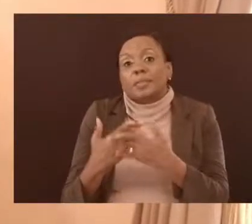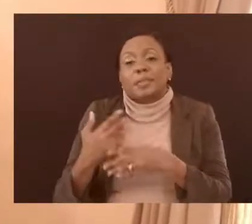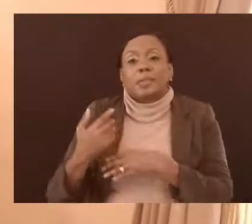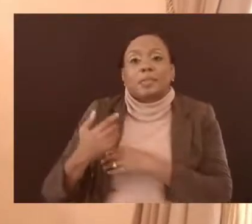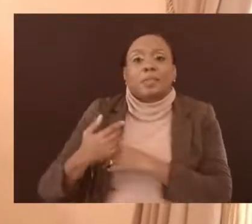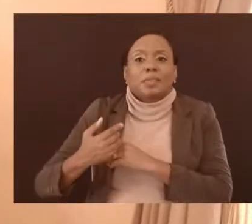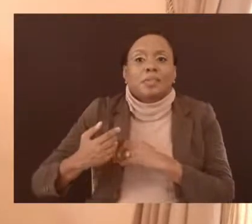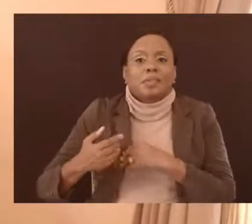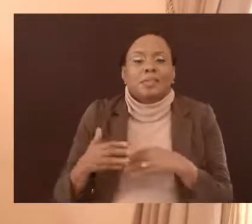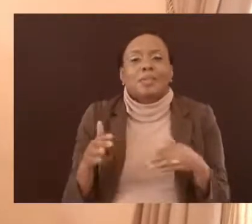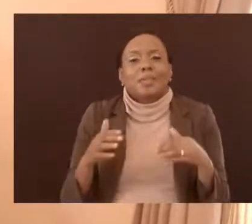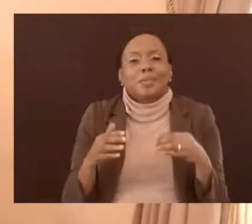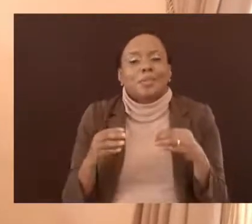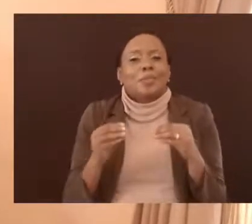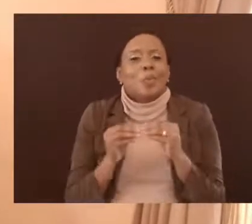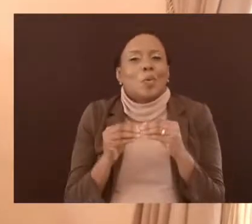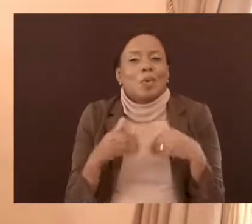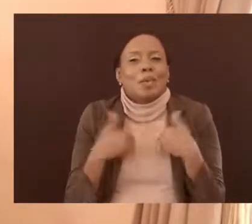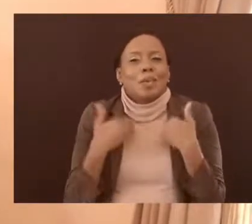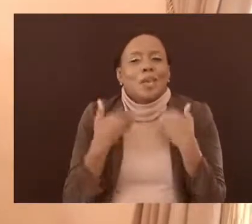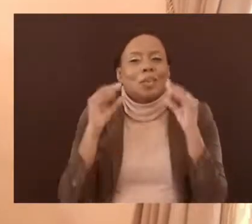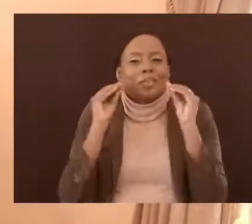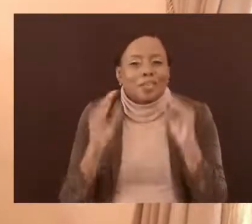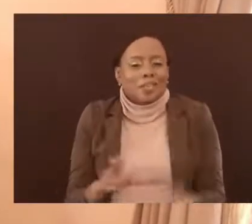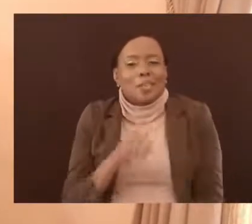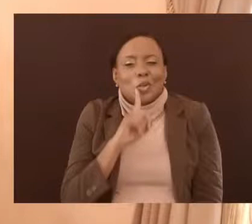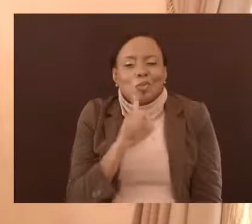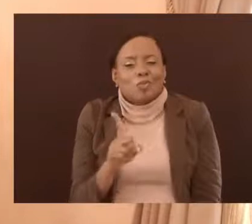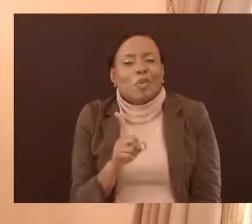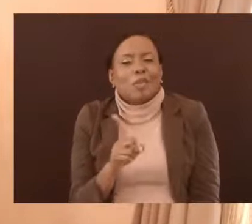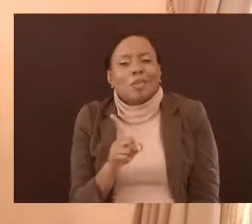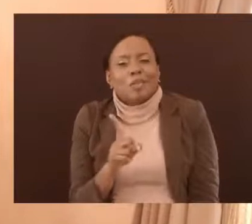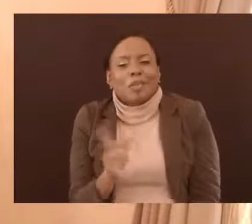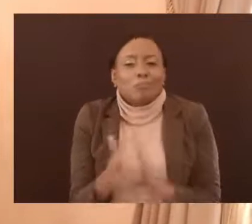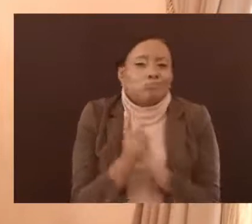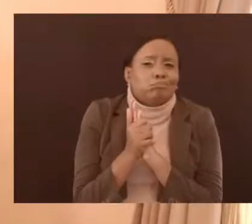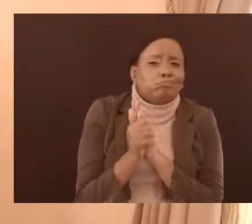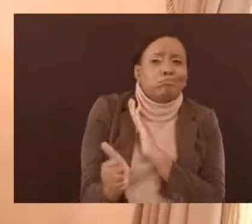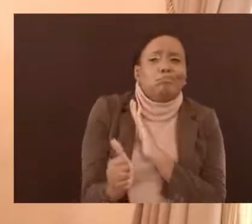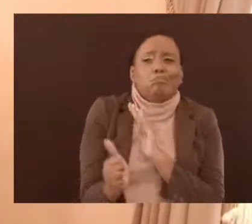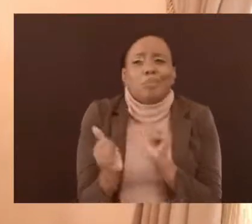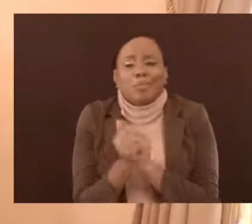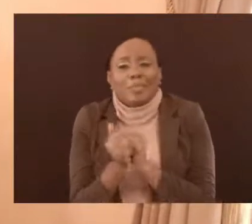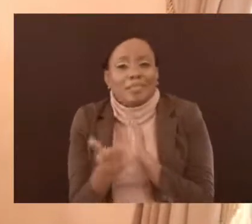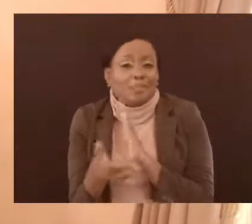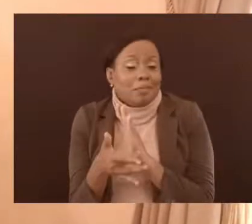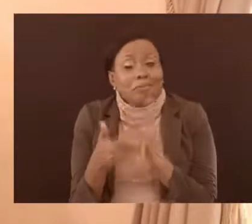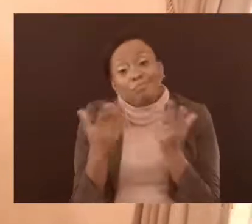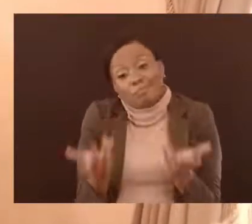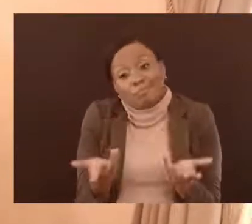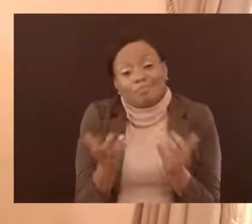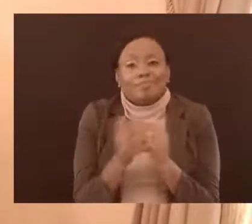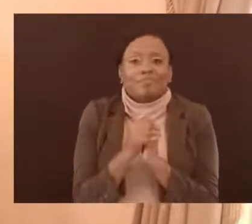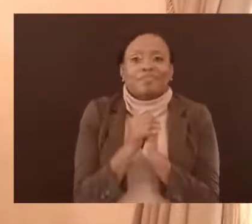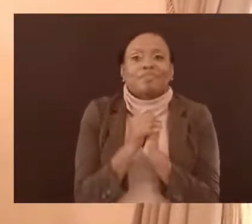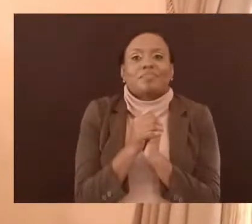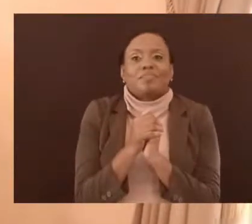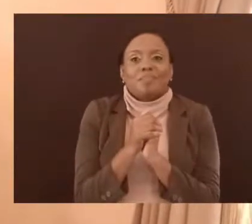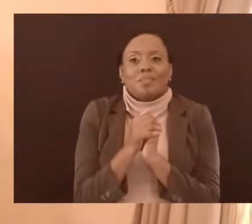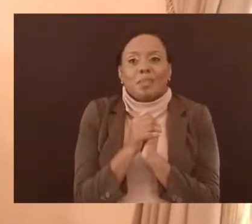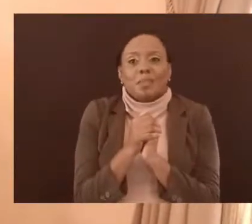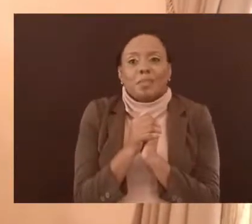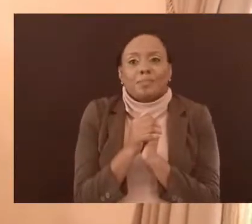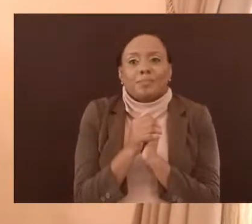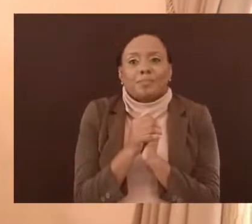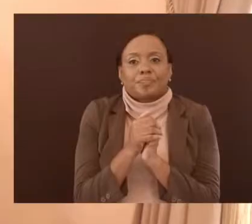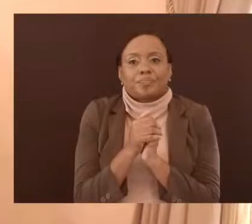the younger teachers are the ones who are more au fait with what to do, and we have noted a